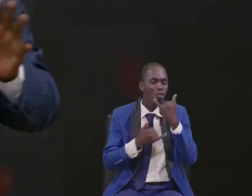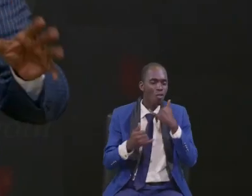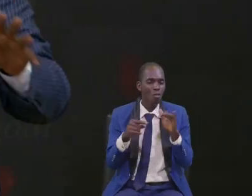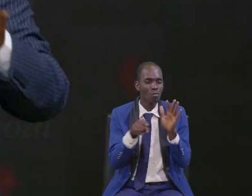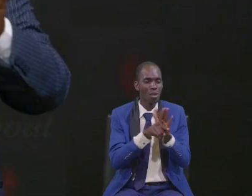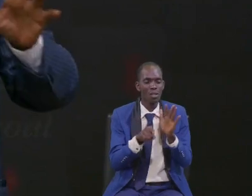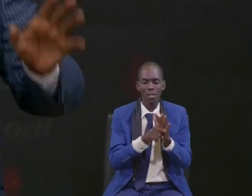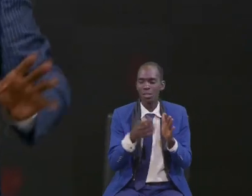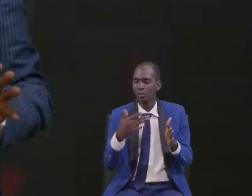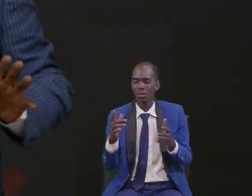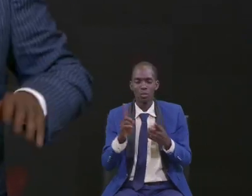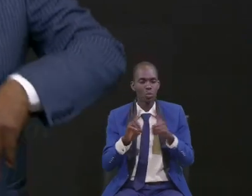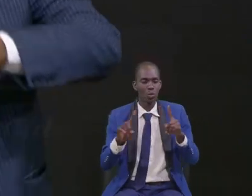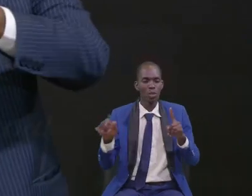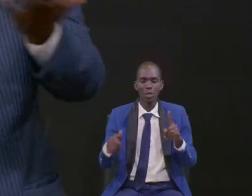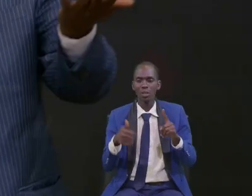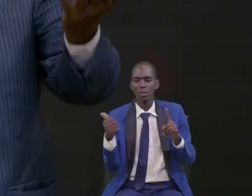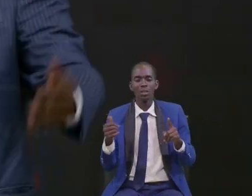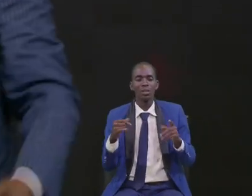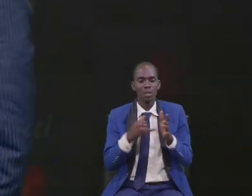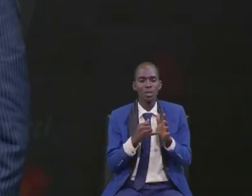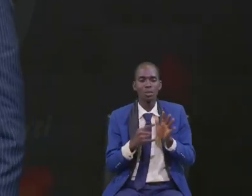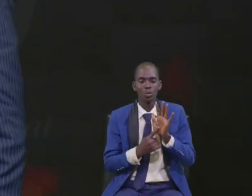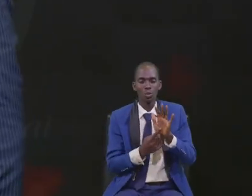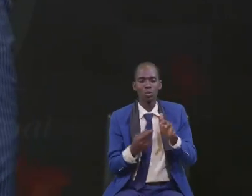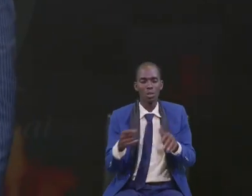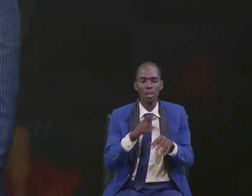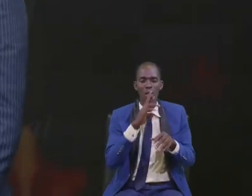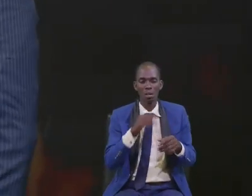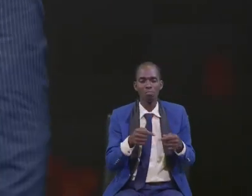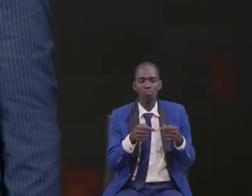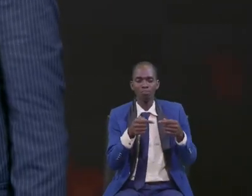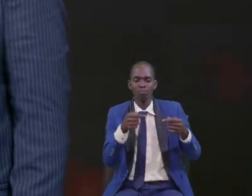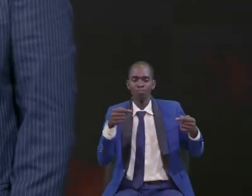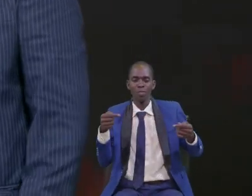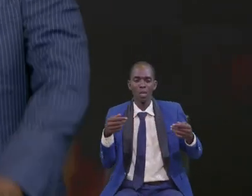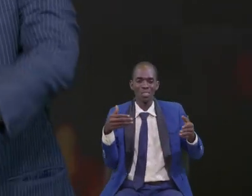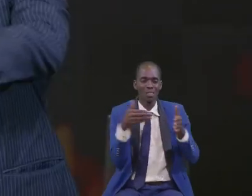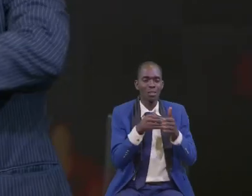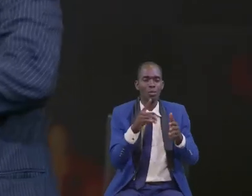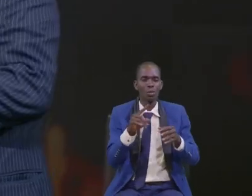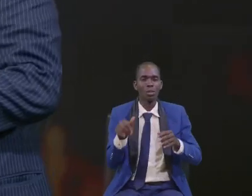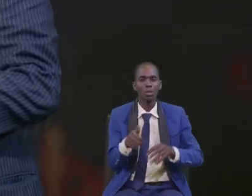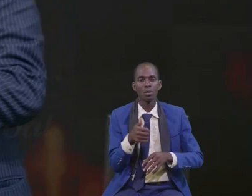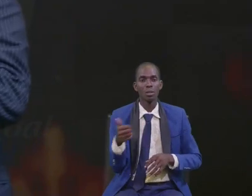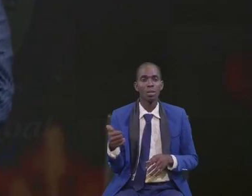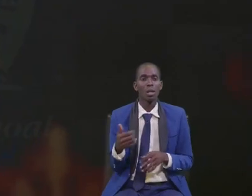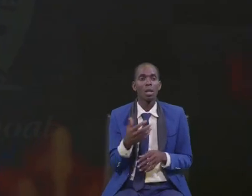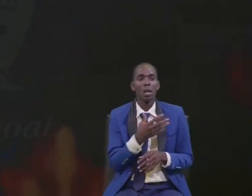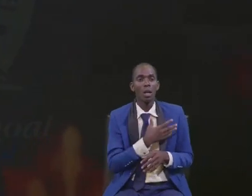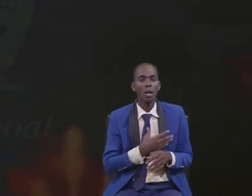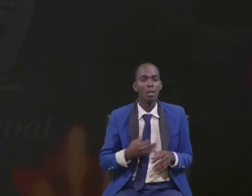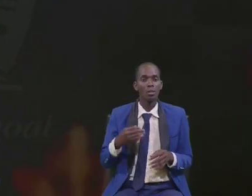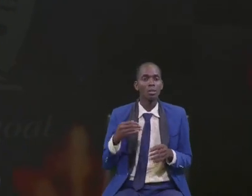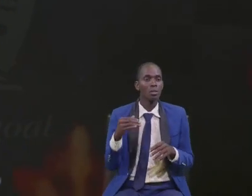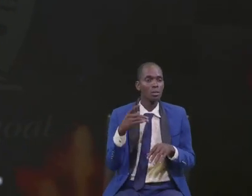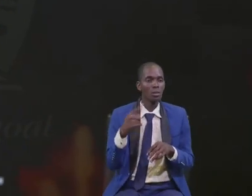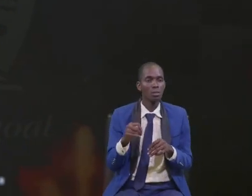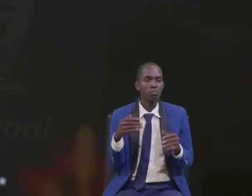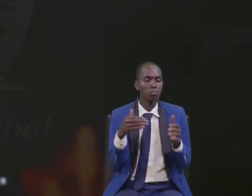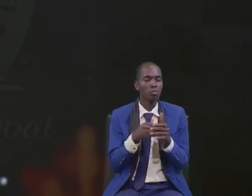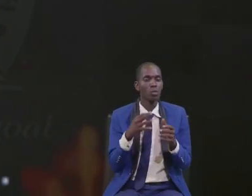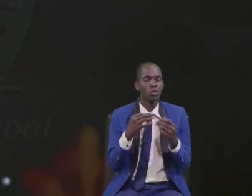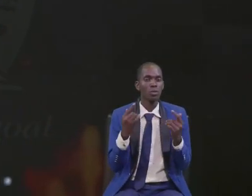own truth, they are contradictory. And yet Jesus endured the contradiction of sinners against